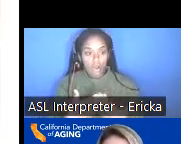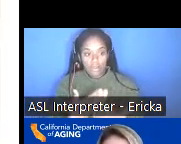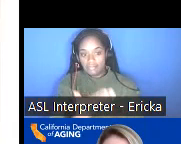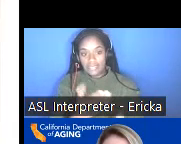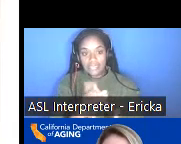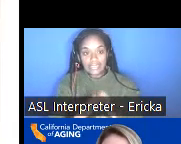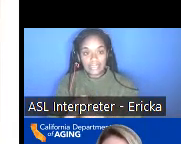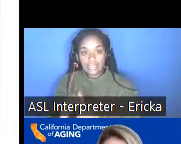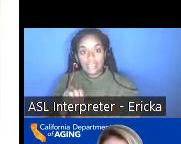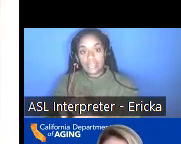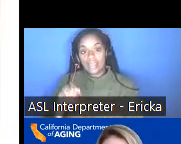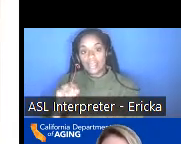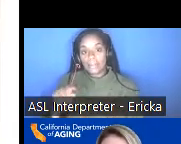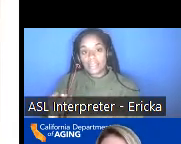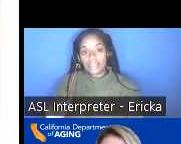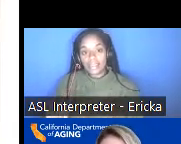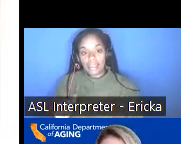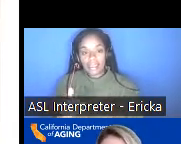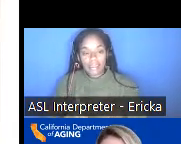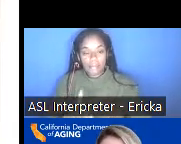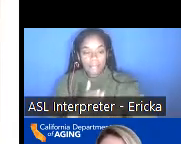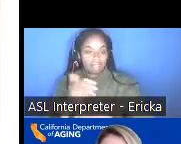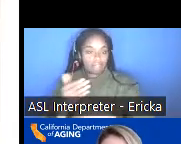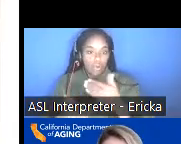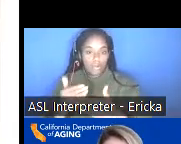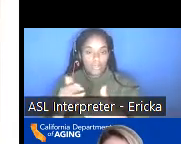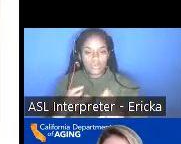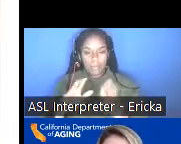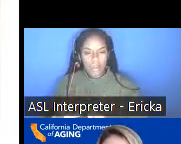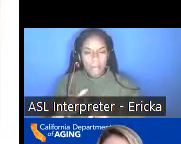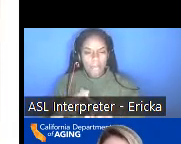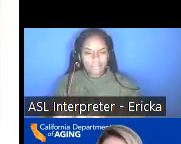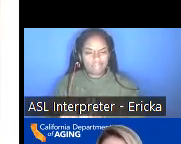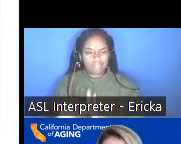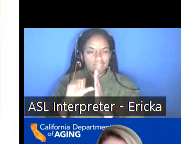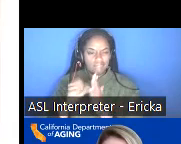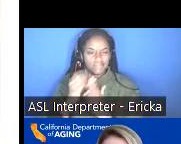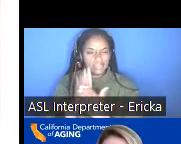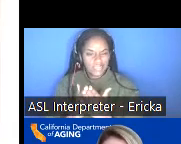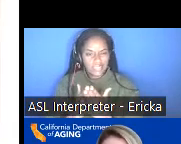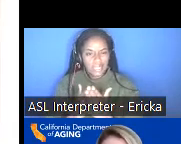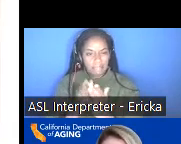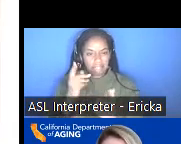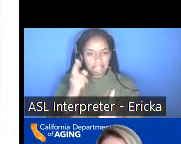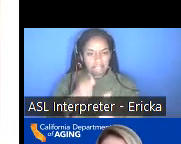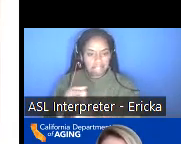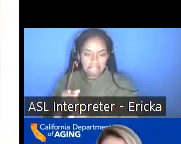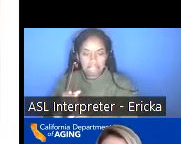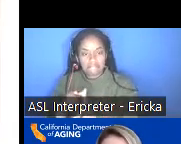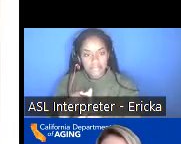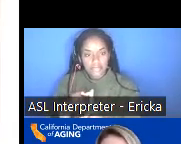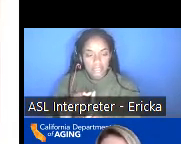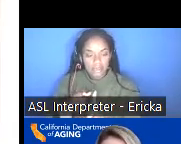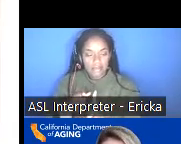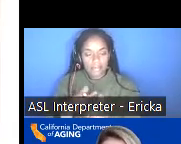our MPA progress report, but I just wanted to highlight some of the main areas of progress across our 5 goal